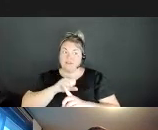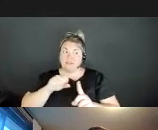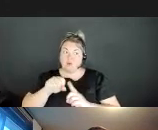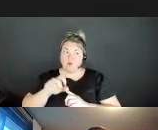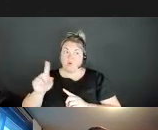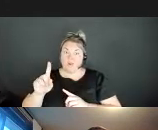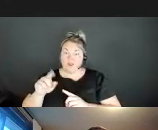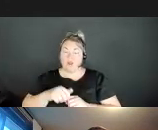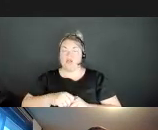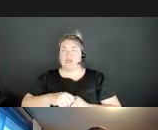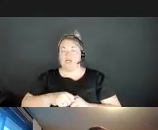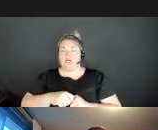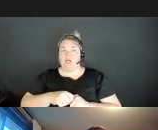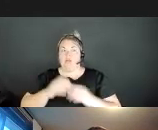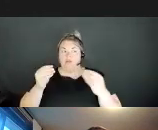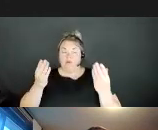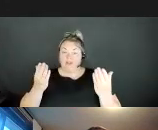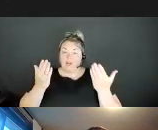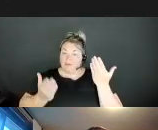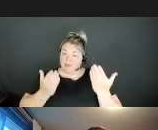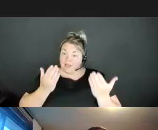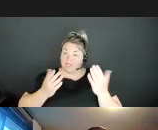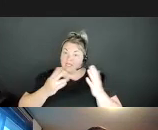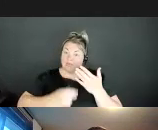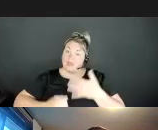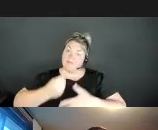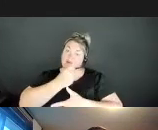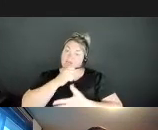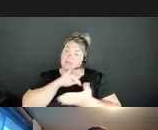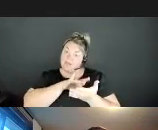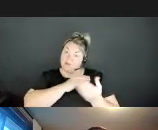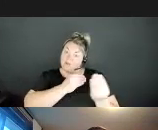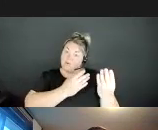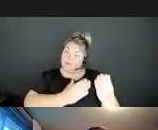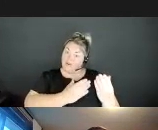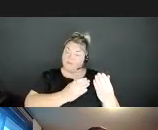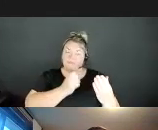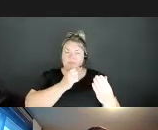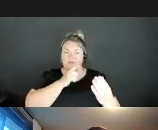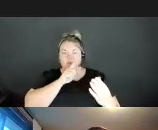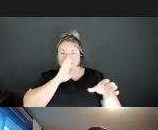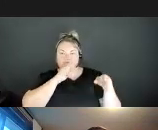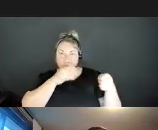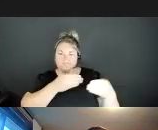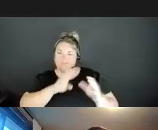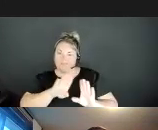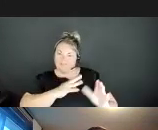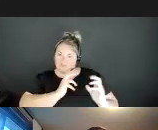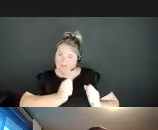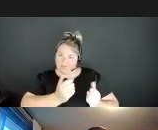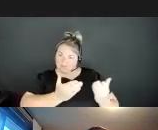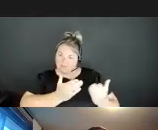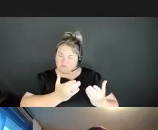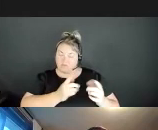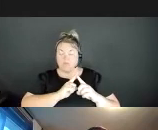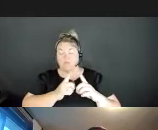where the provider might be a primarily medical provider that doesn't necessarily provide behavioral health services. So we want to